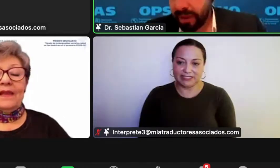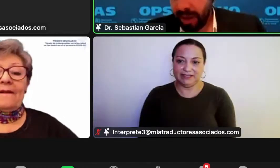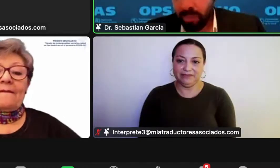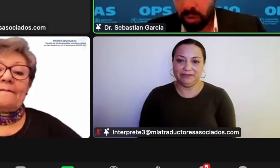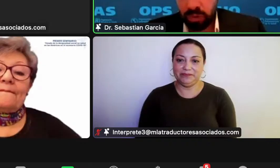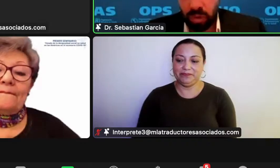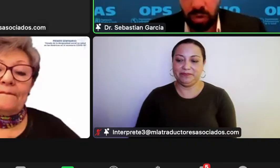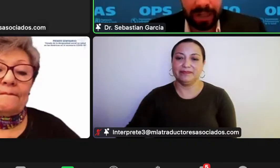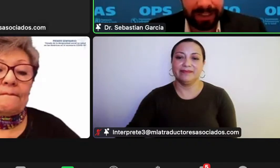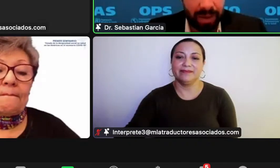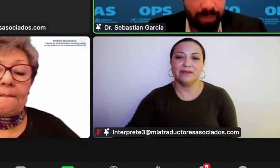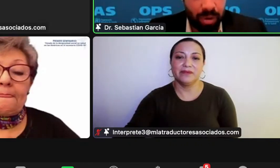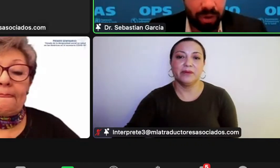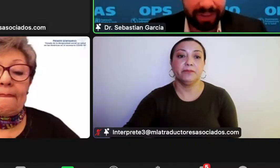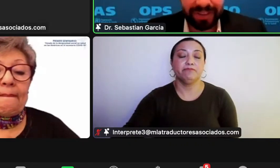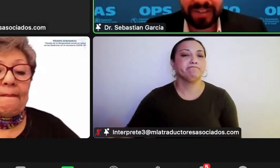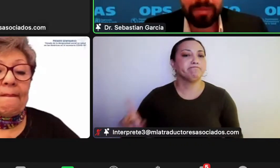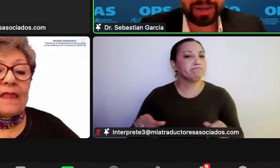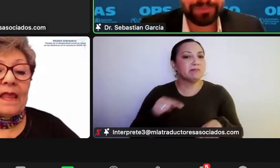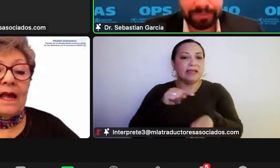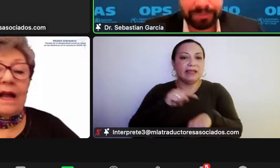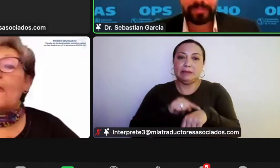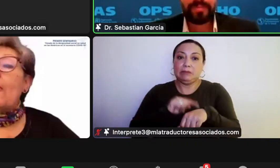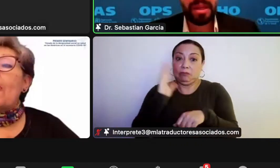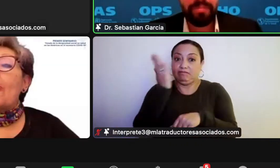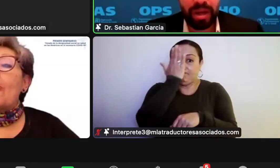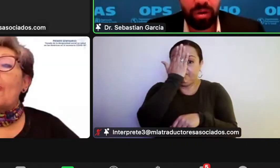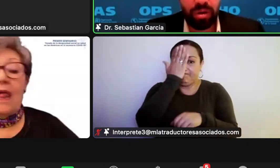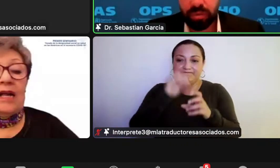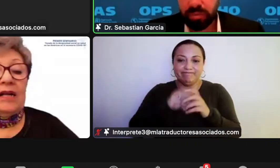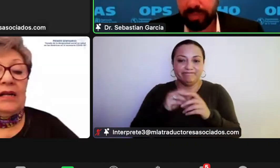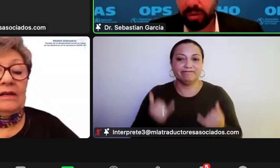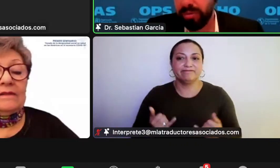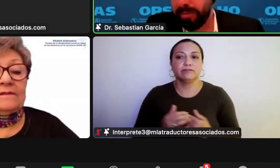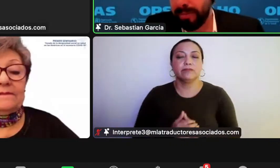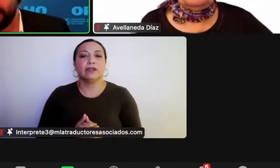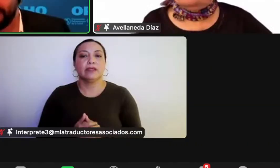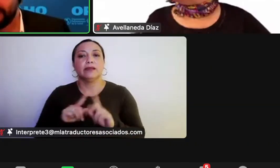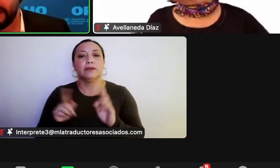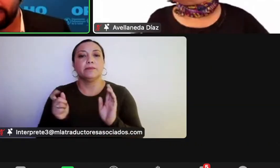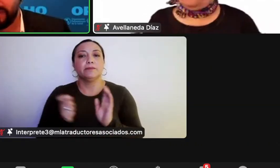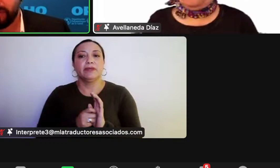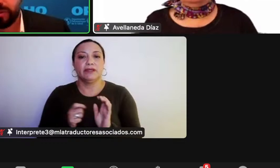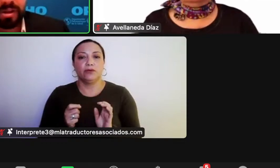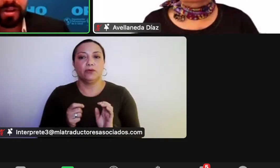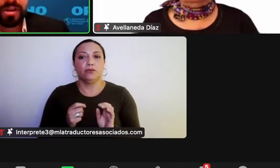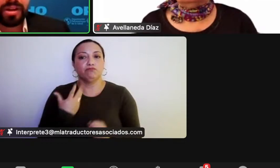Thank you, Dr. Avellaneda. We have very little time, but